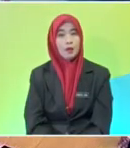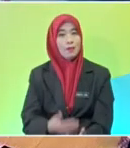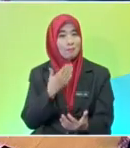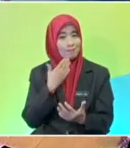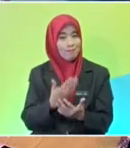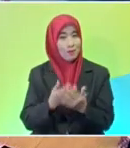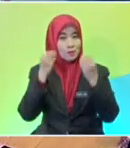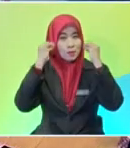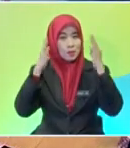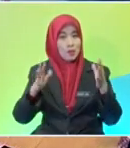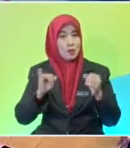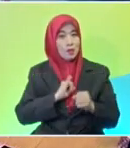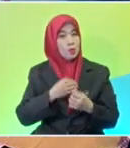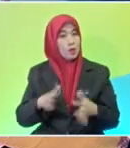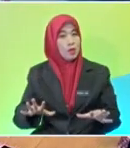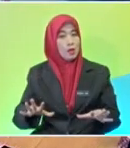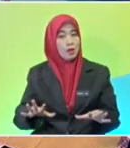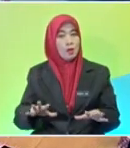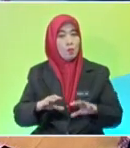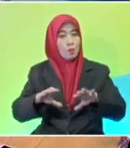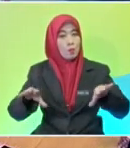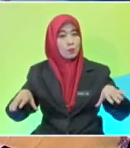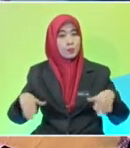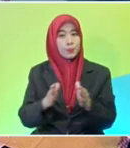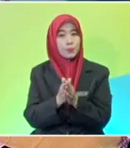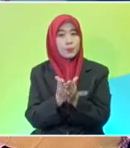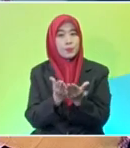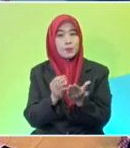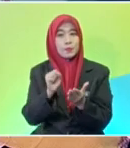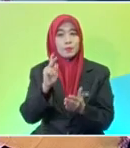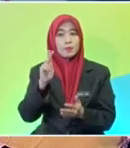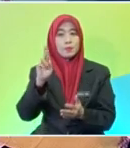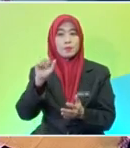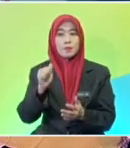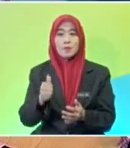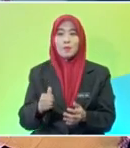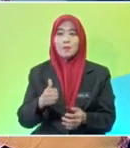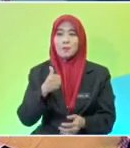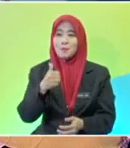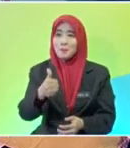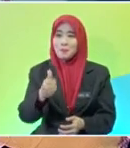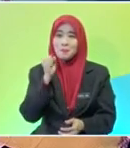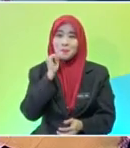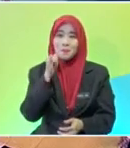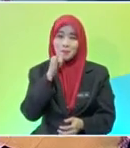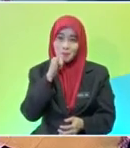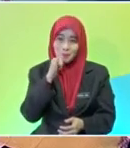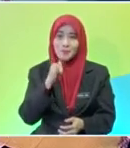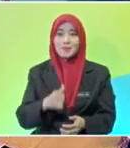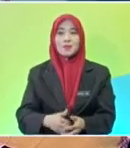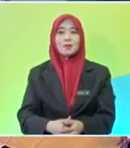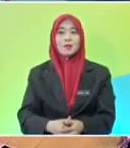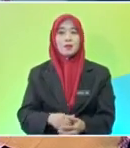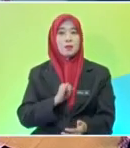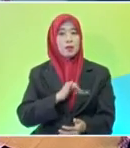right, teacher. I finished my scrapbook. Wow, well done, Shafika. Yes. Wow, that's a good job of you, right? I